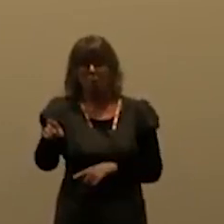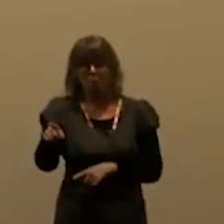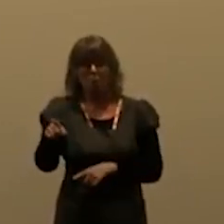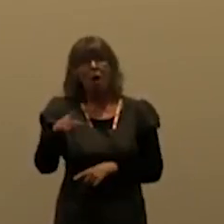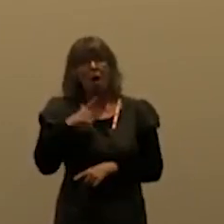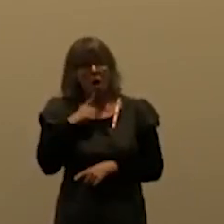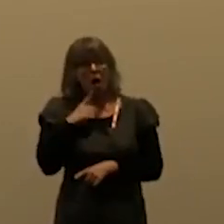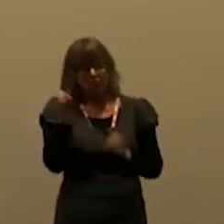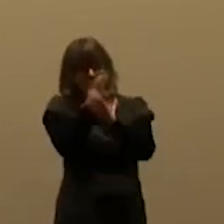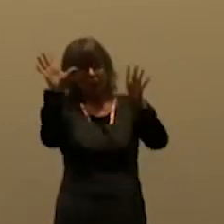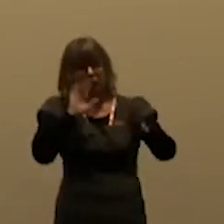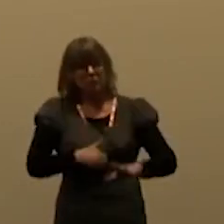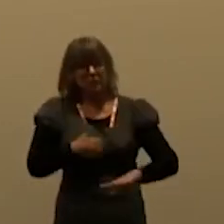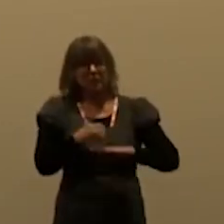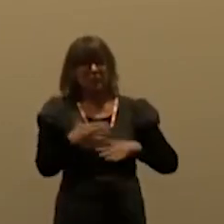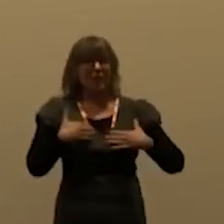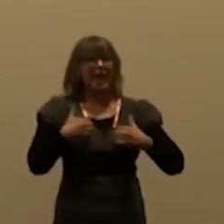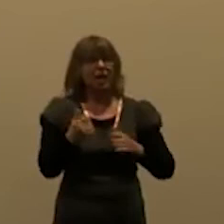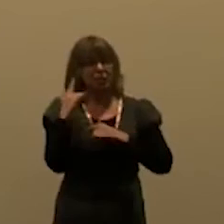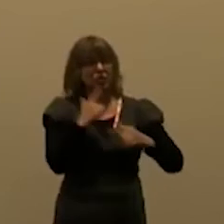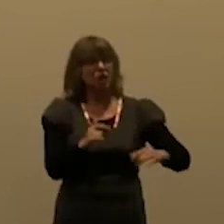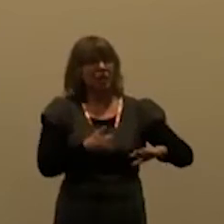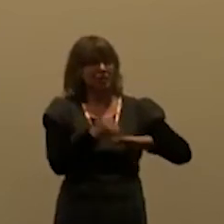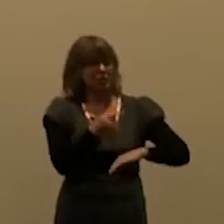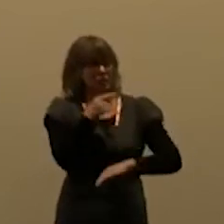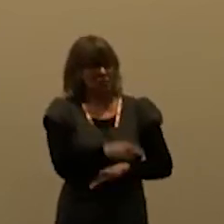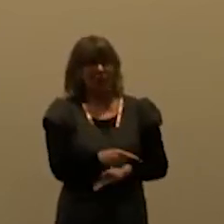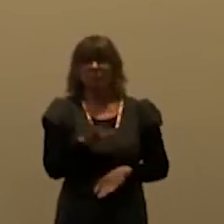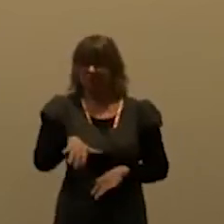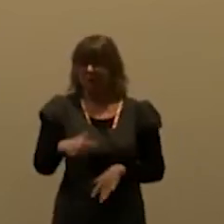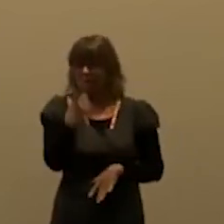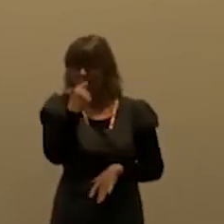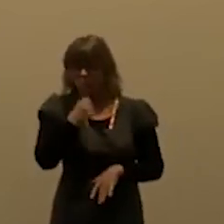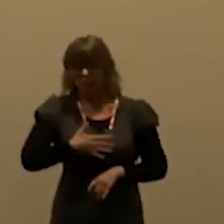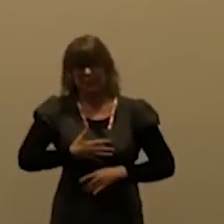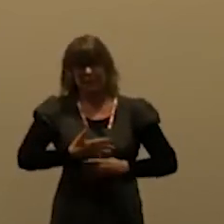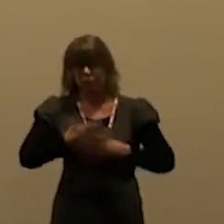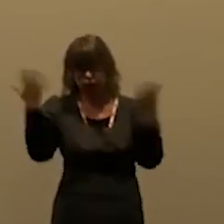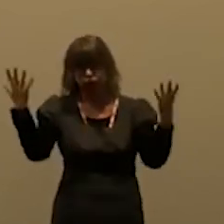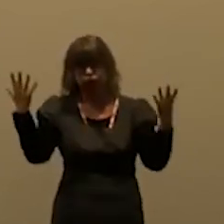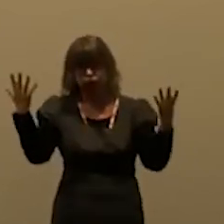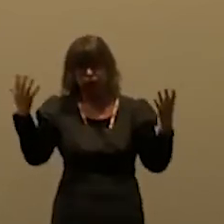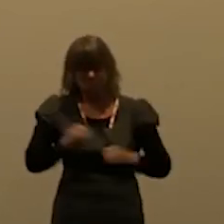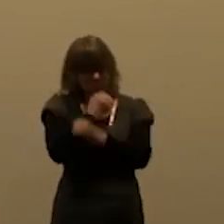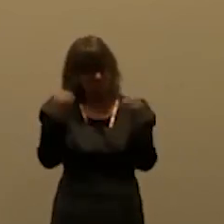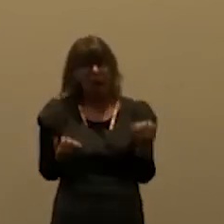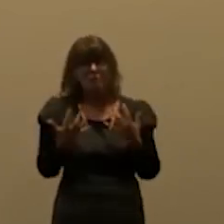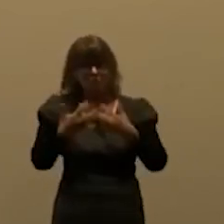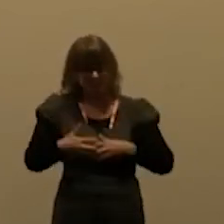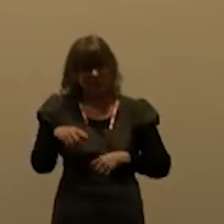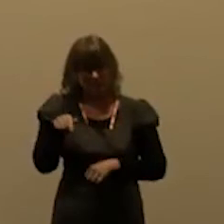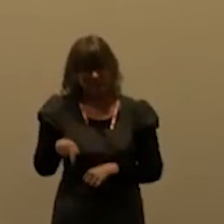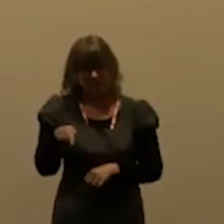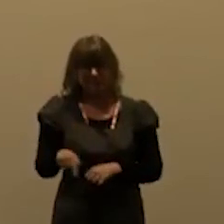on this. exactly. Yeah. The possibilities here are fantastic. It really is kind of powerful tech is the one.